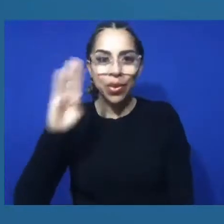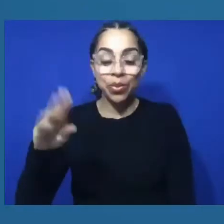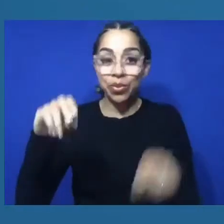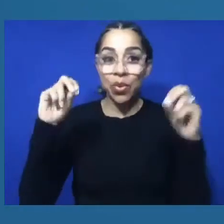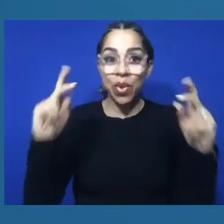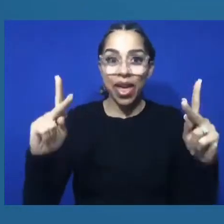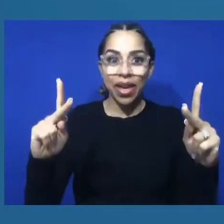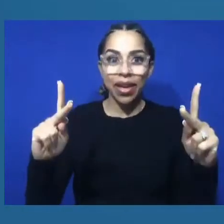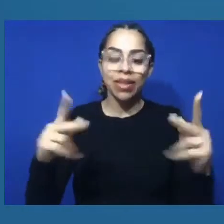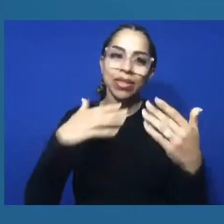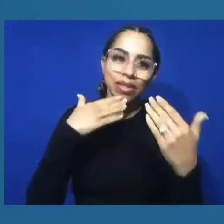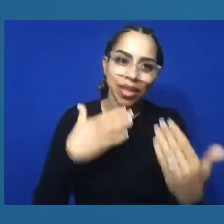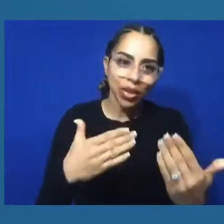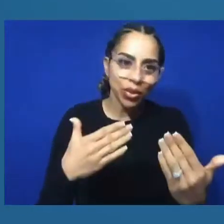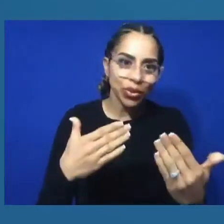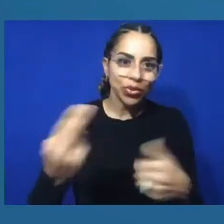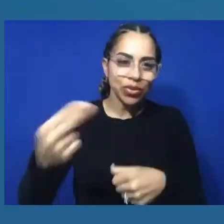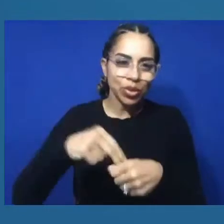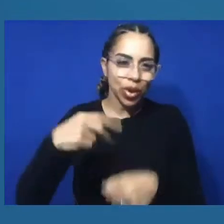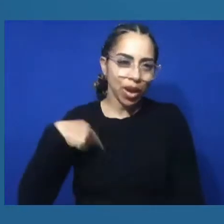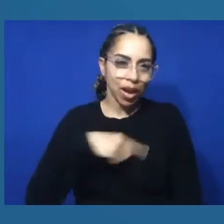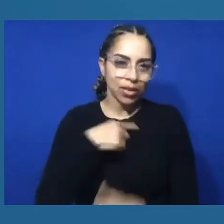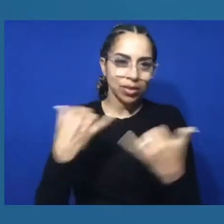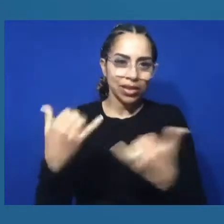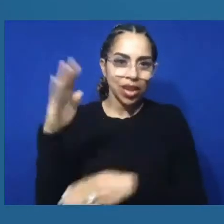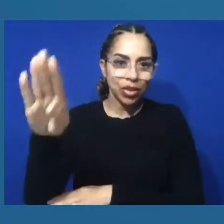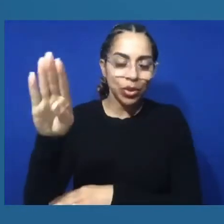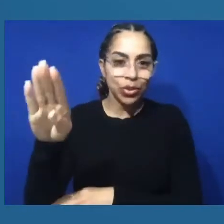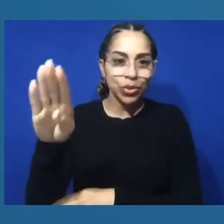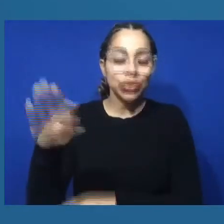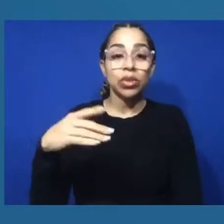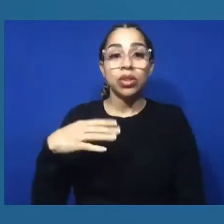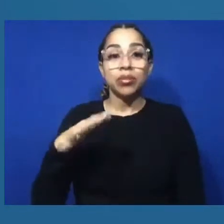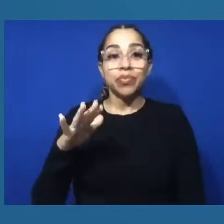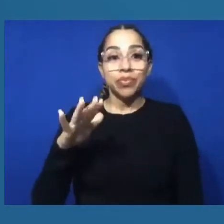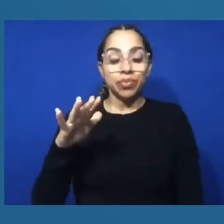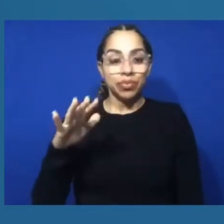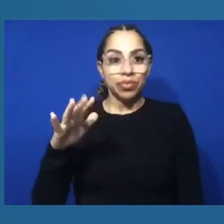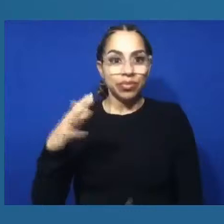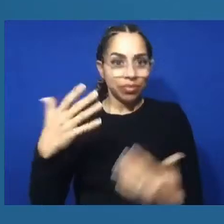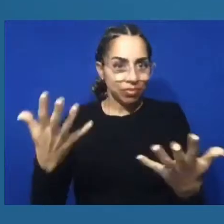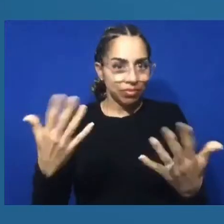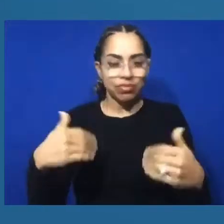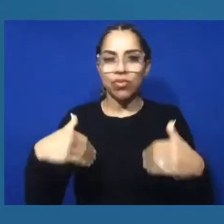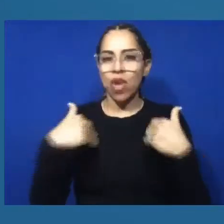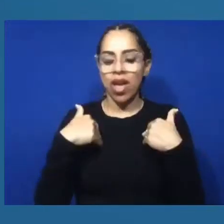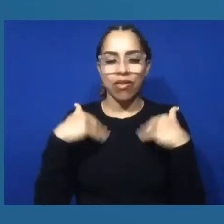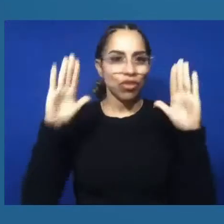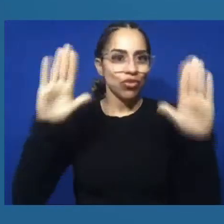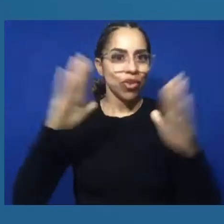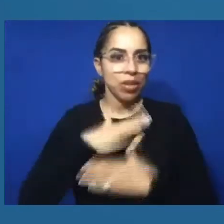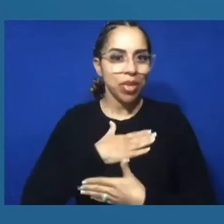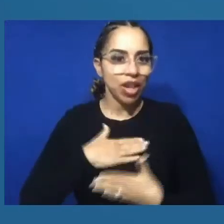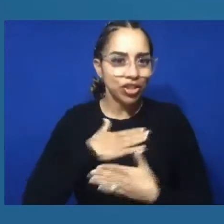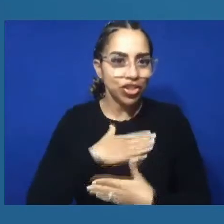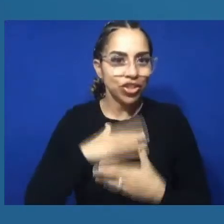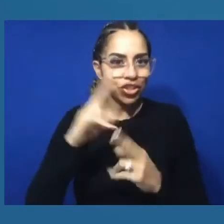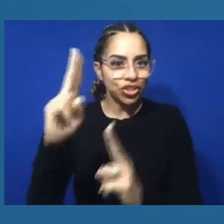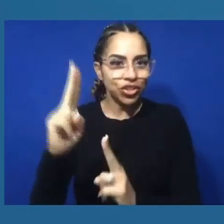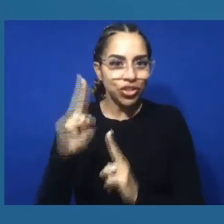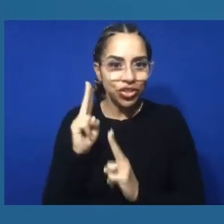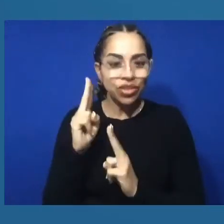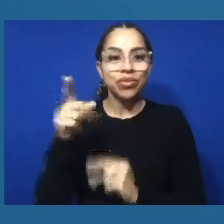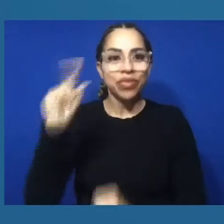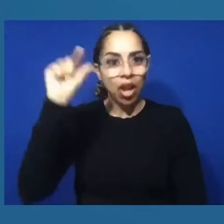Thank you for joining us this afternoon. We have the great pleasure of having a visit from Governor